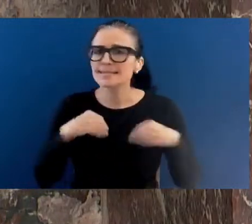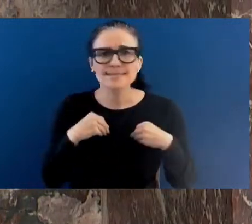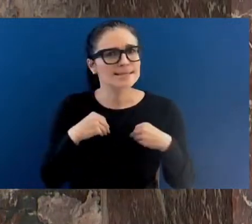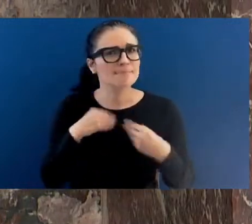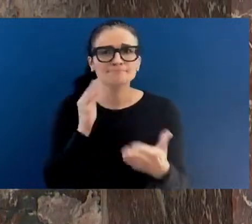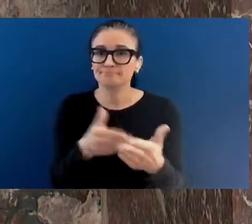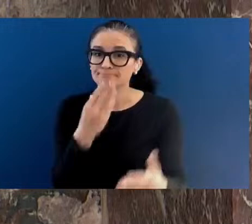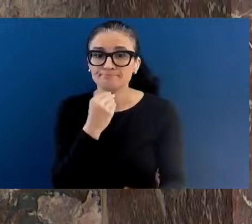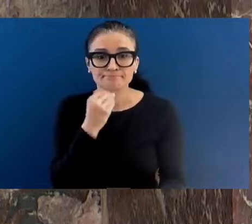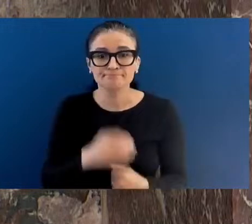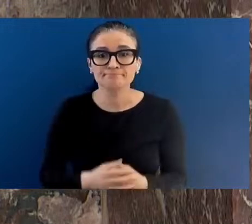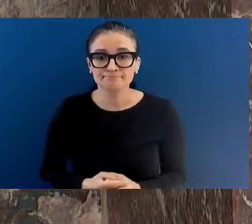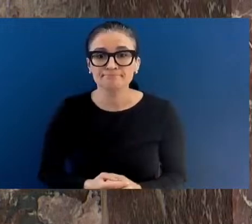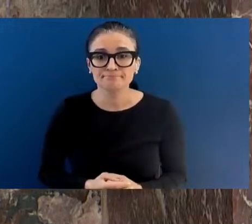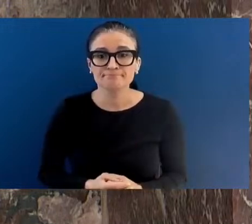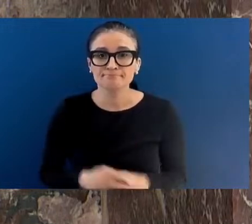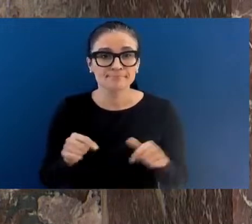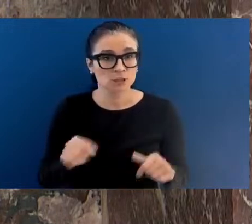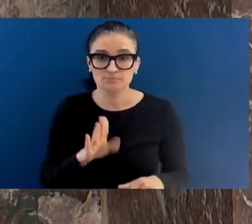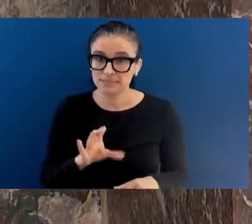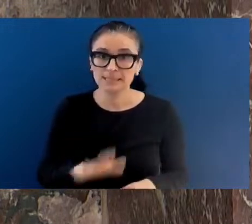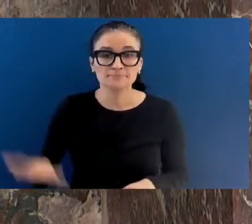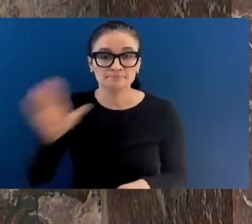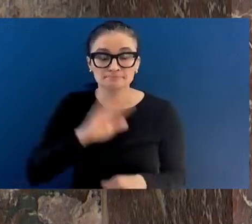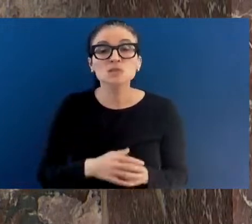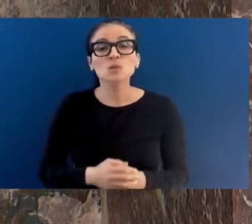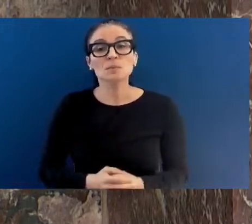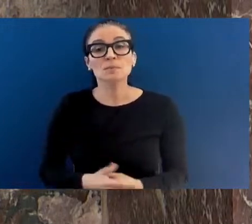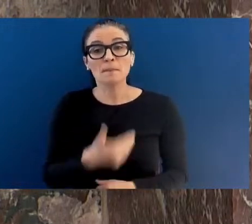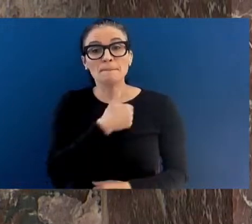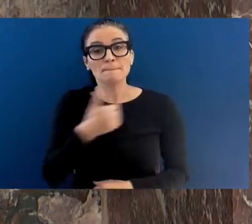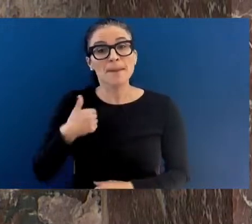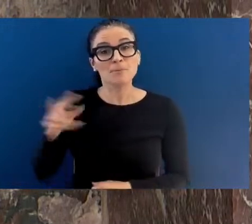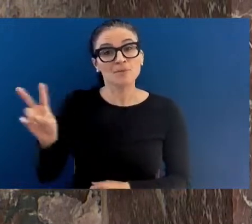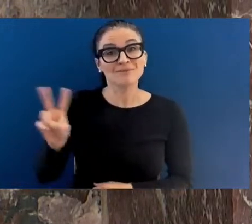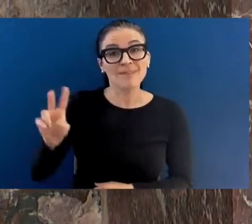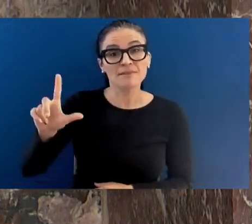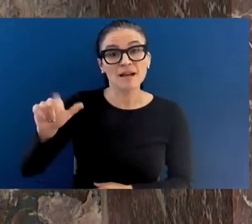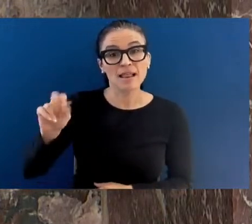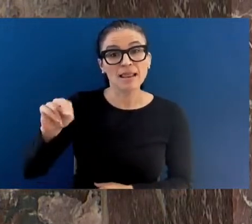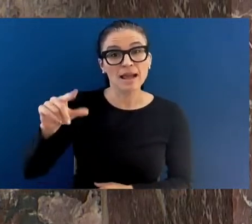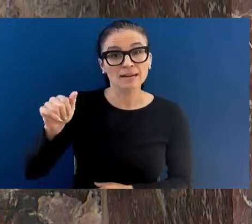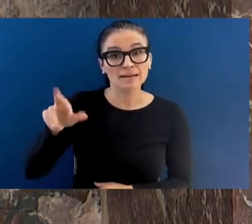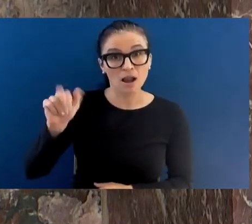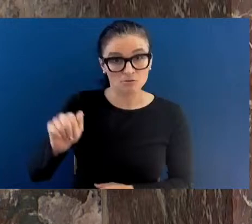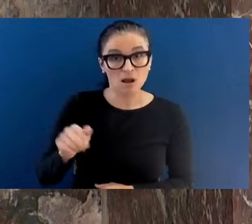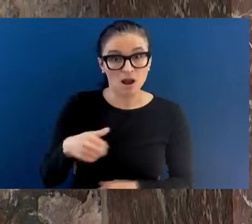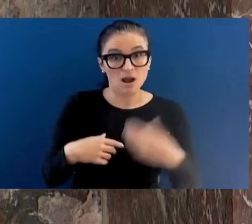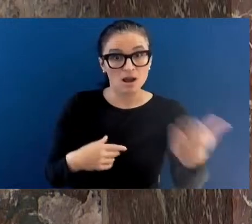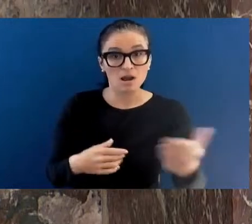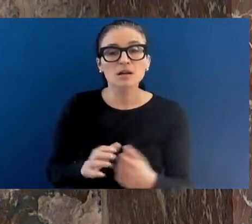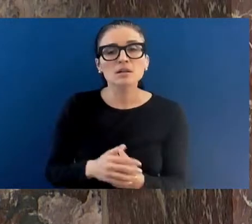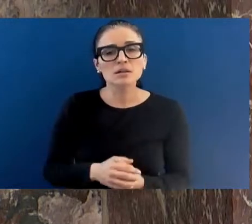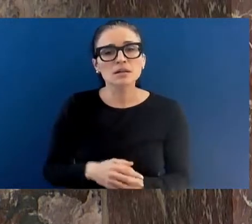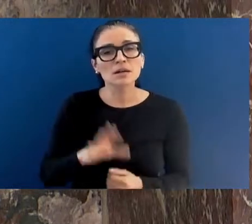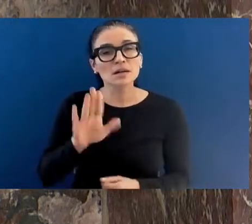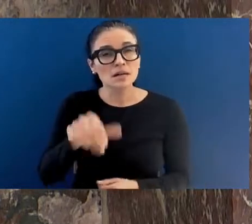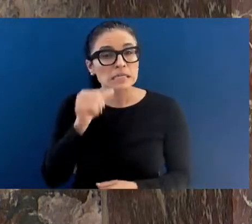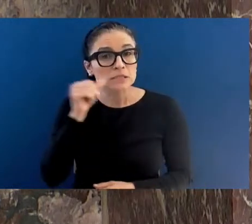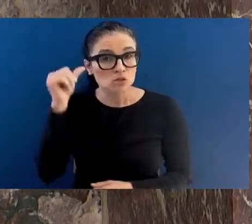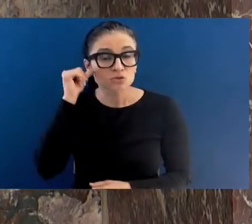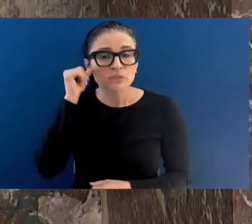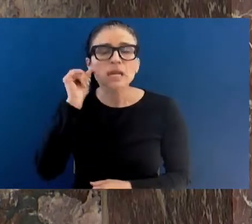Yesterday, on a day of commemoration for Jews murdered in the Holocaust, the NDP member from